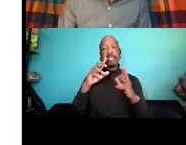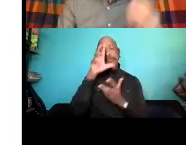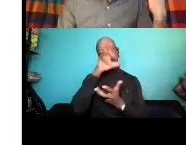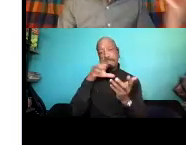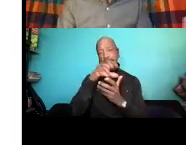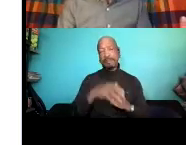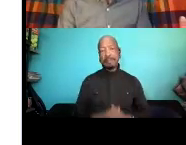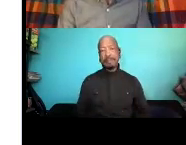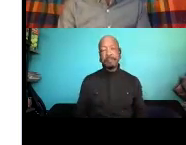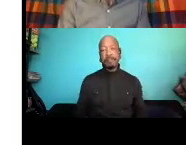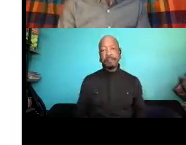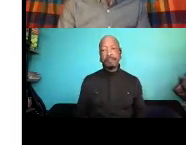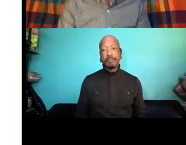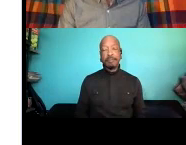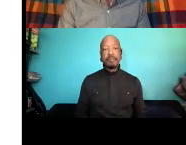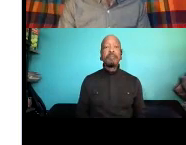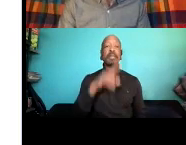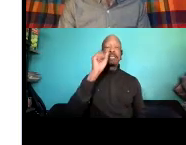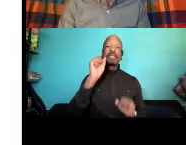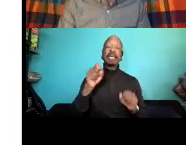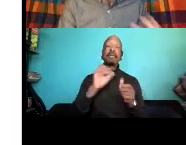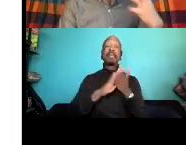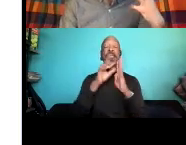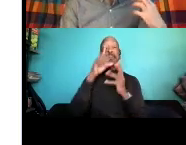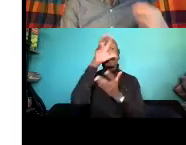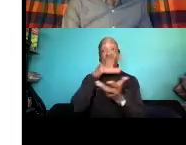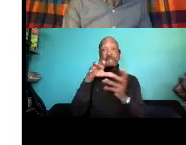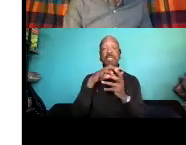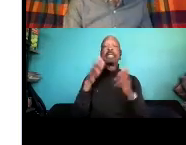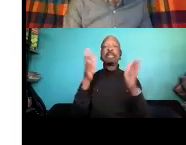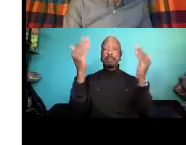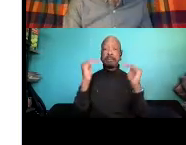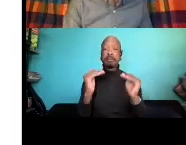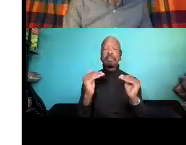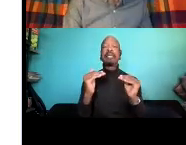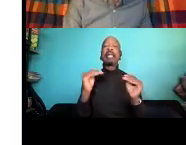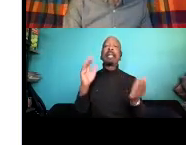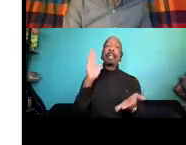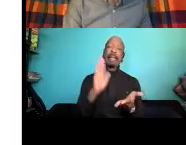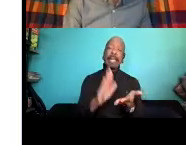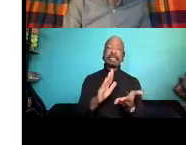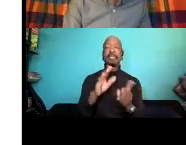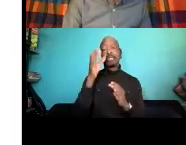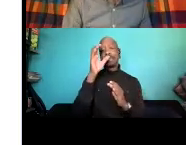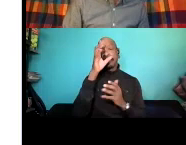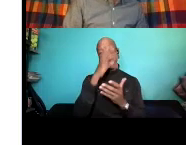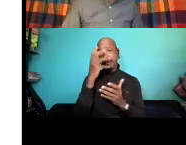So because it can get so confusing, let's look at something a little less confusing and more enjoyable.